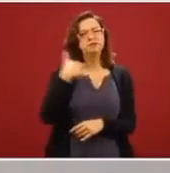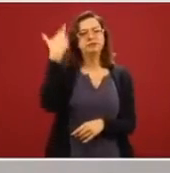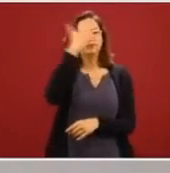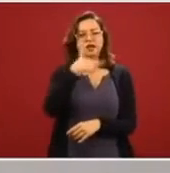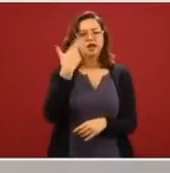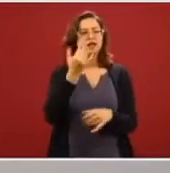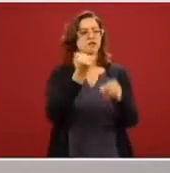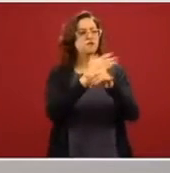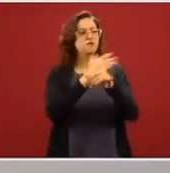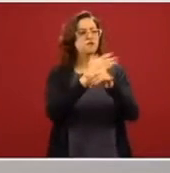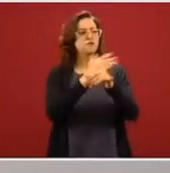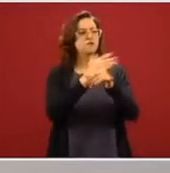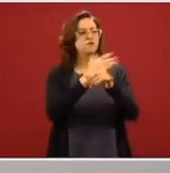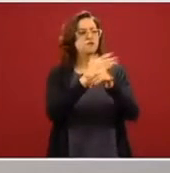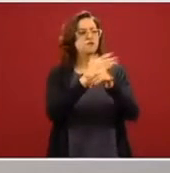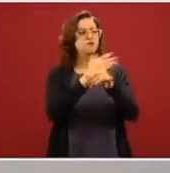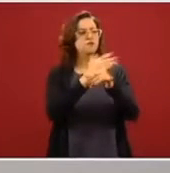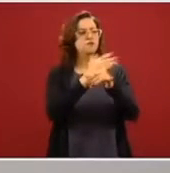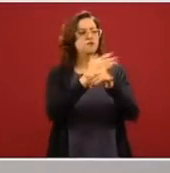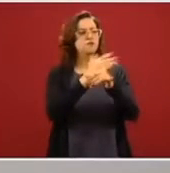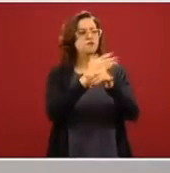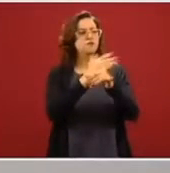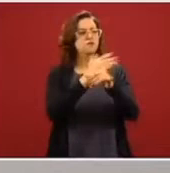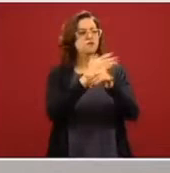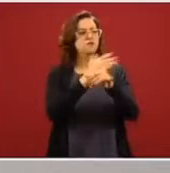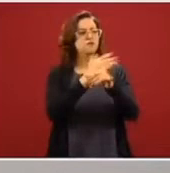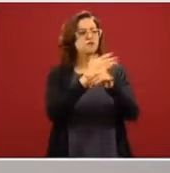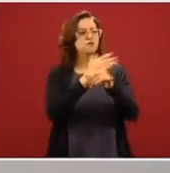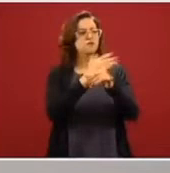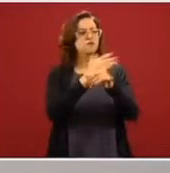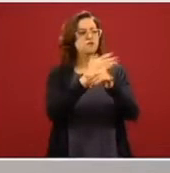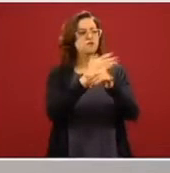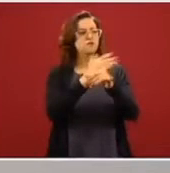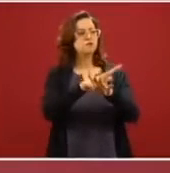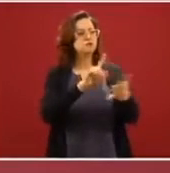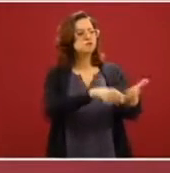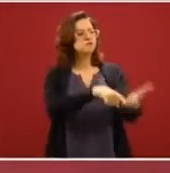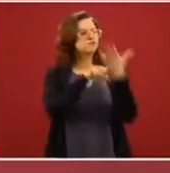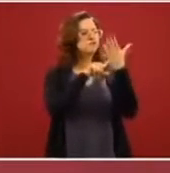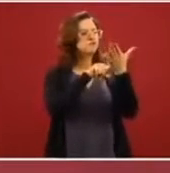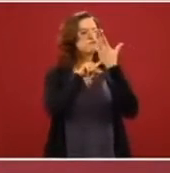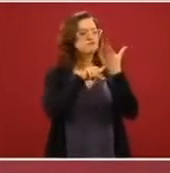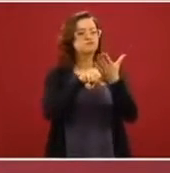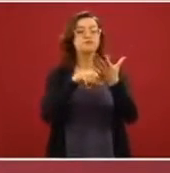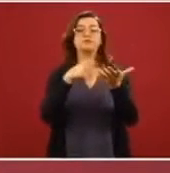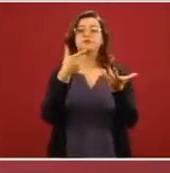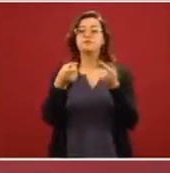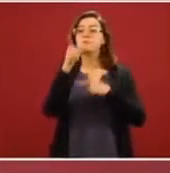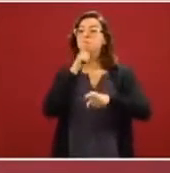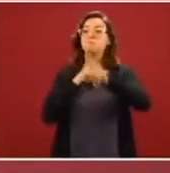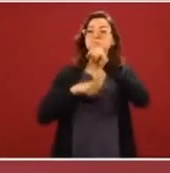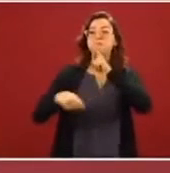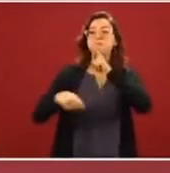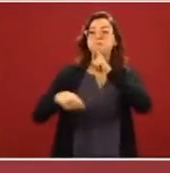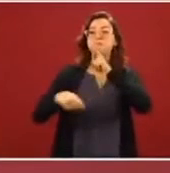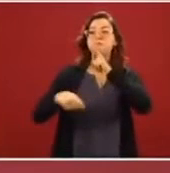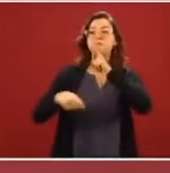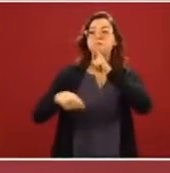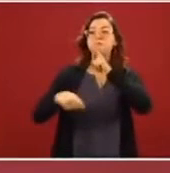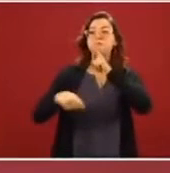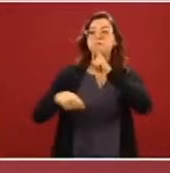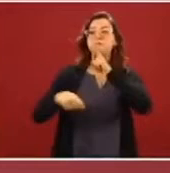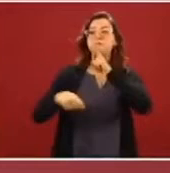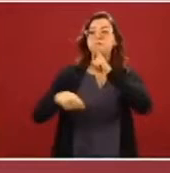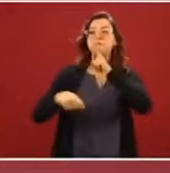información fundamentada the information that was founded, y no propagando rumores and